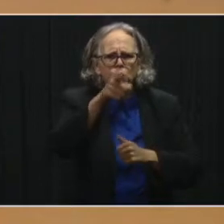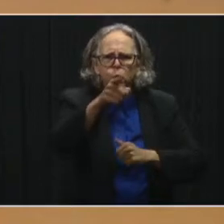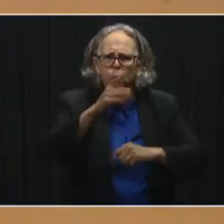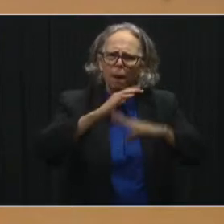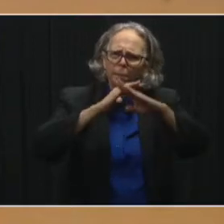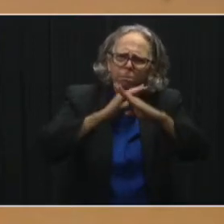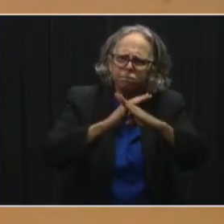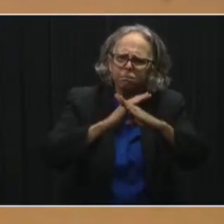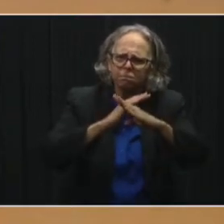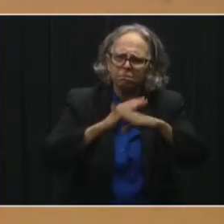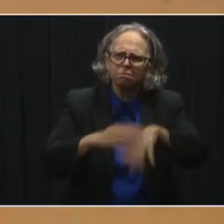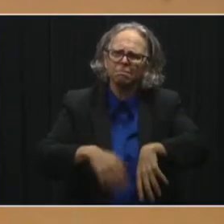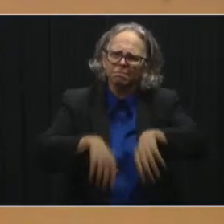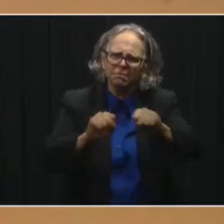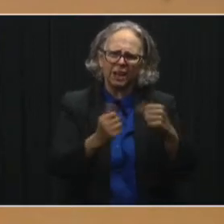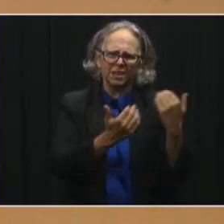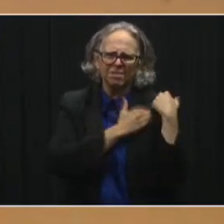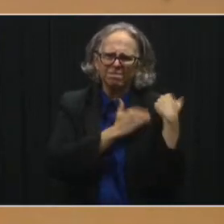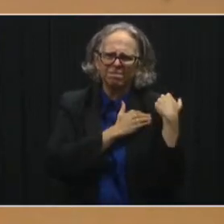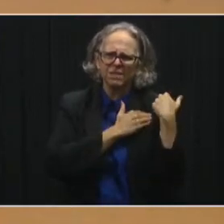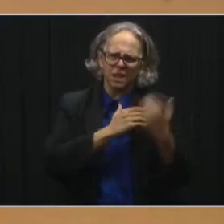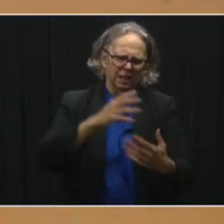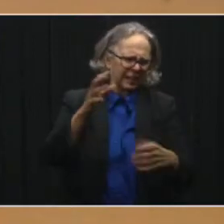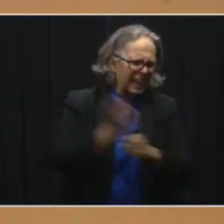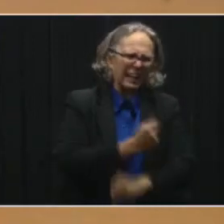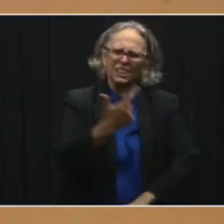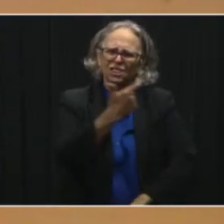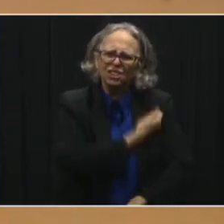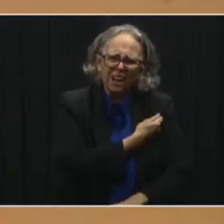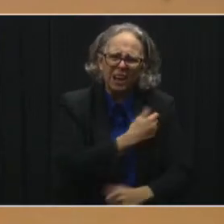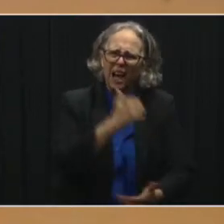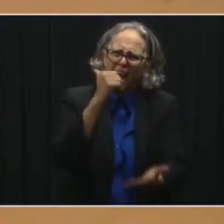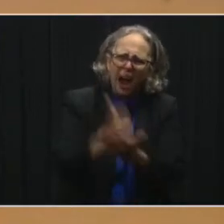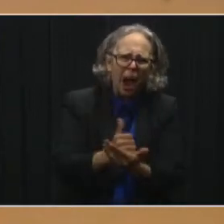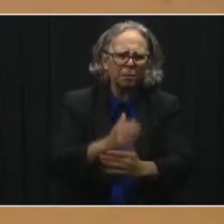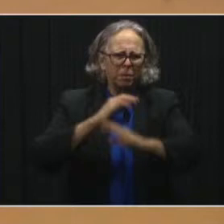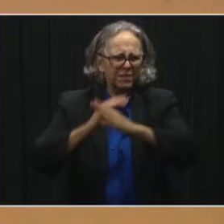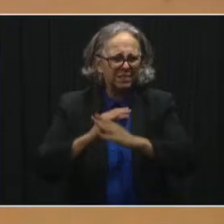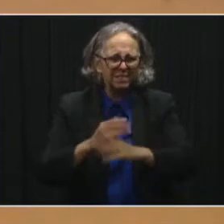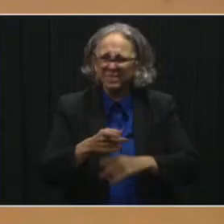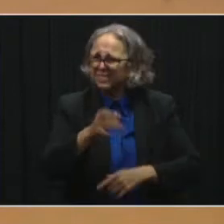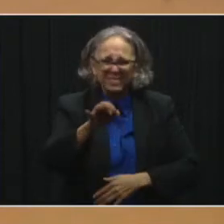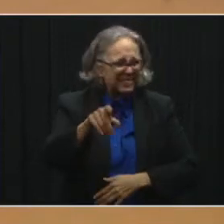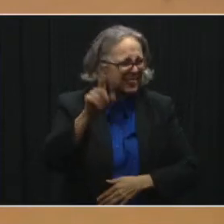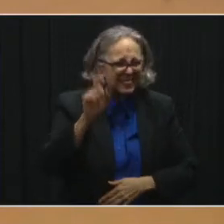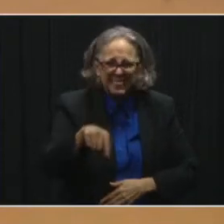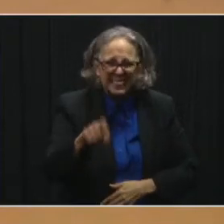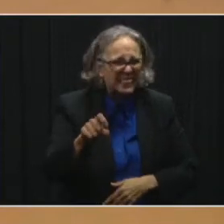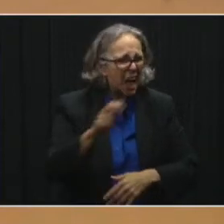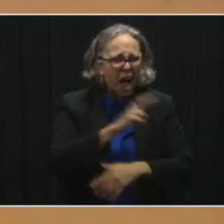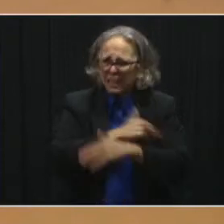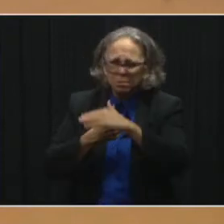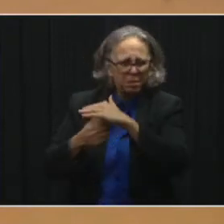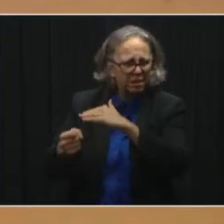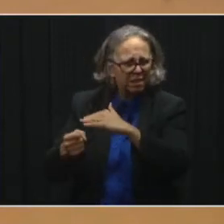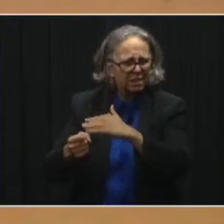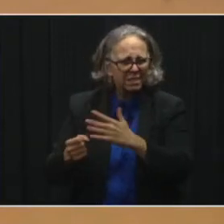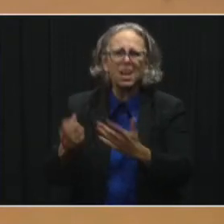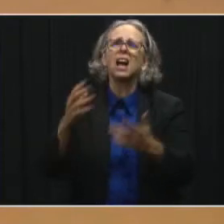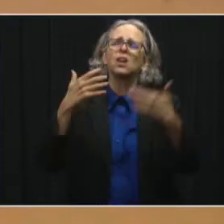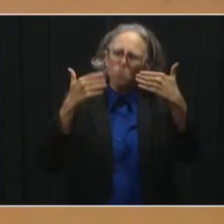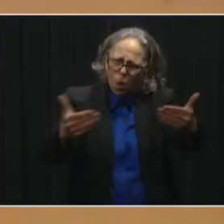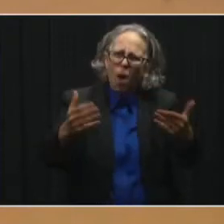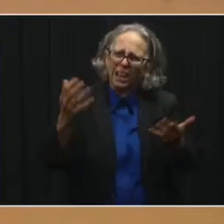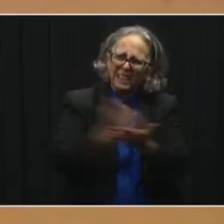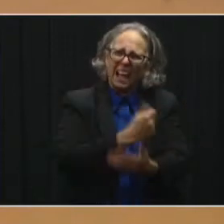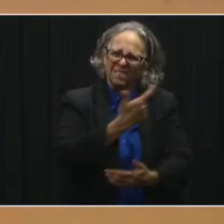potentially not require hospitalization, get vaccinated. Protect yourself, protect your family, protect the